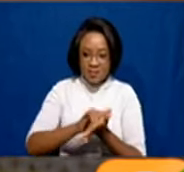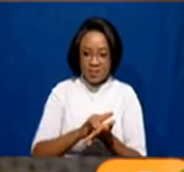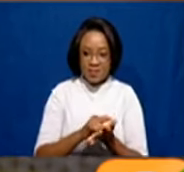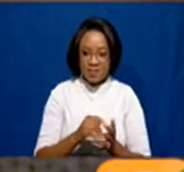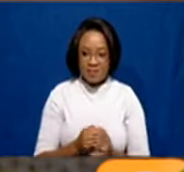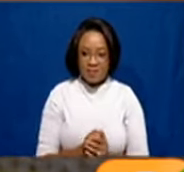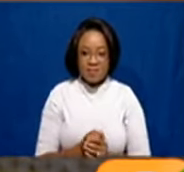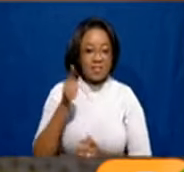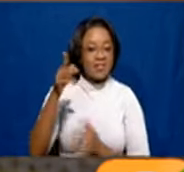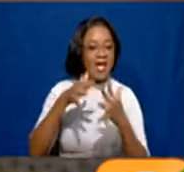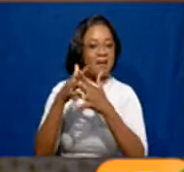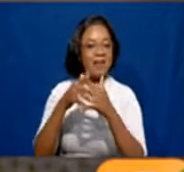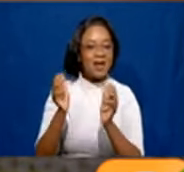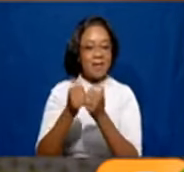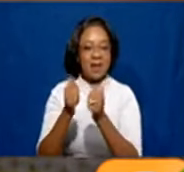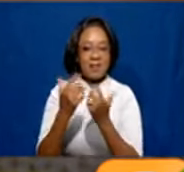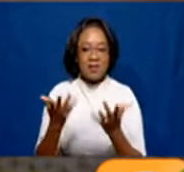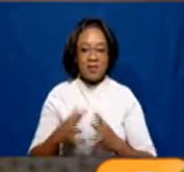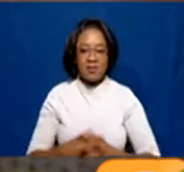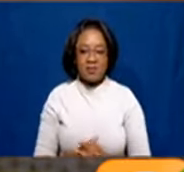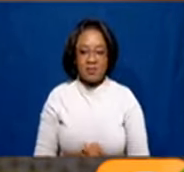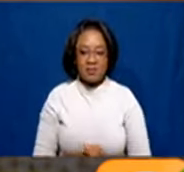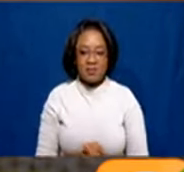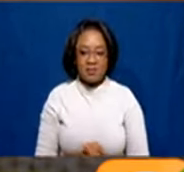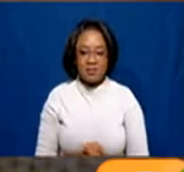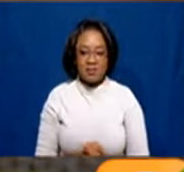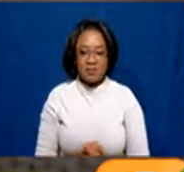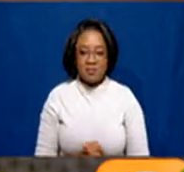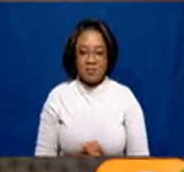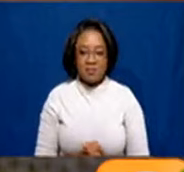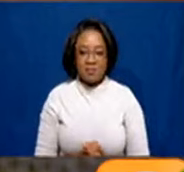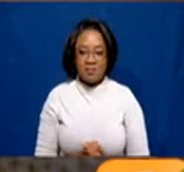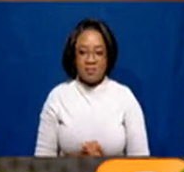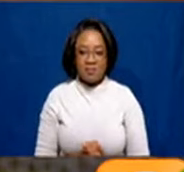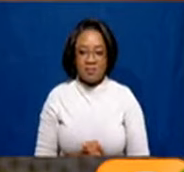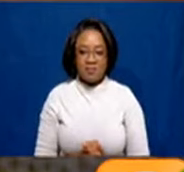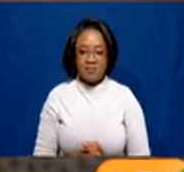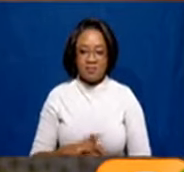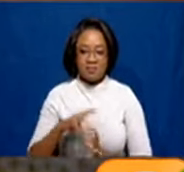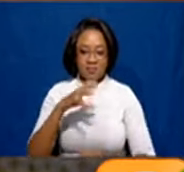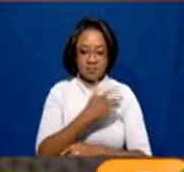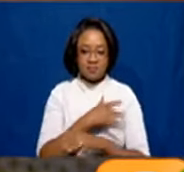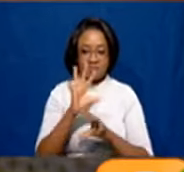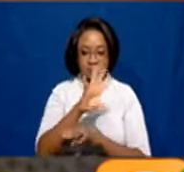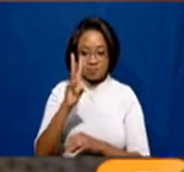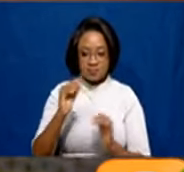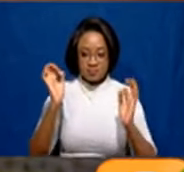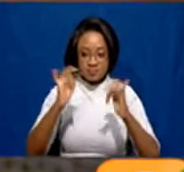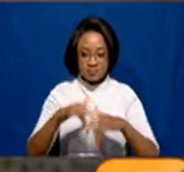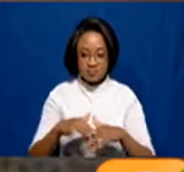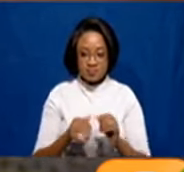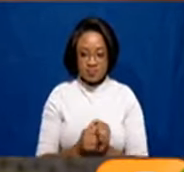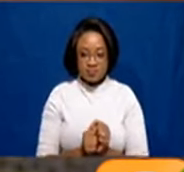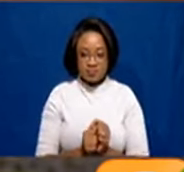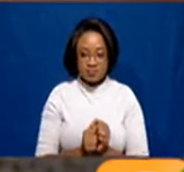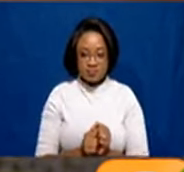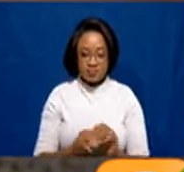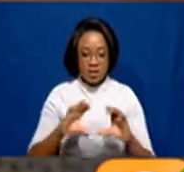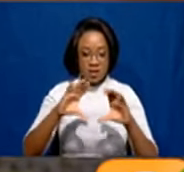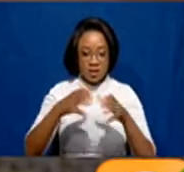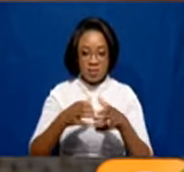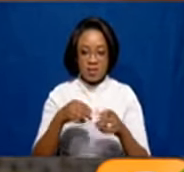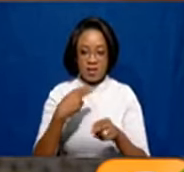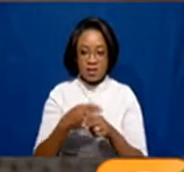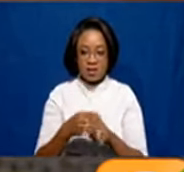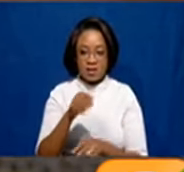What was happening in the U.S.? I attended the Powering Africa Summit that's run by a company called Energy Net from the UK, and